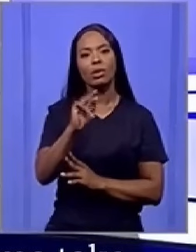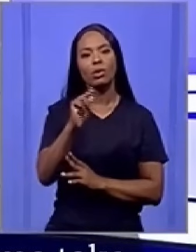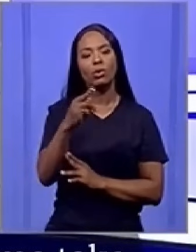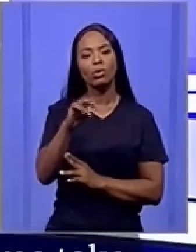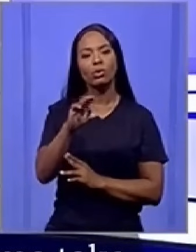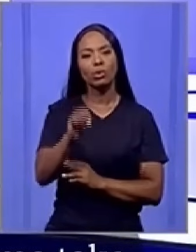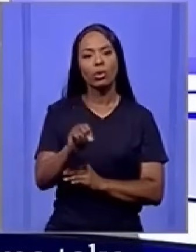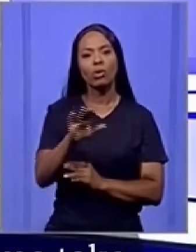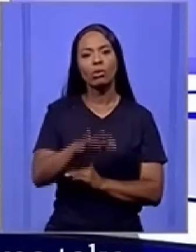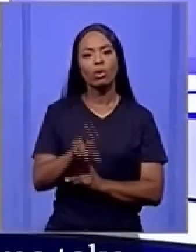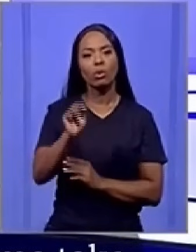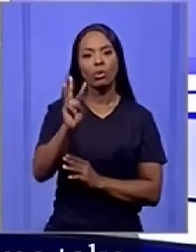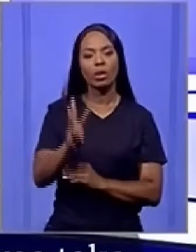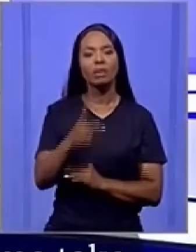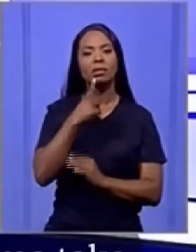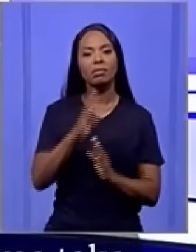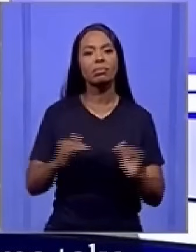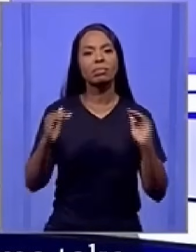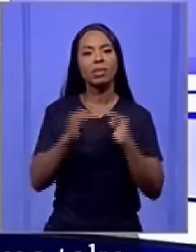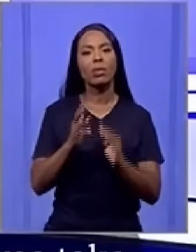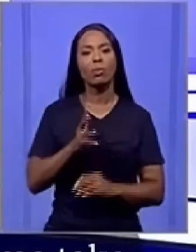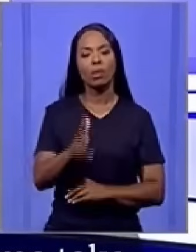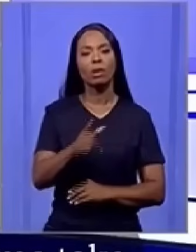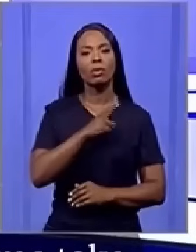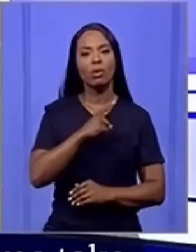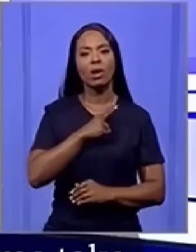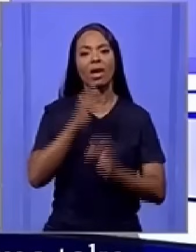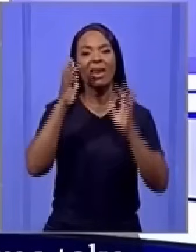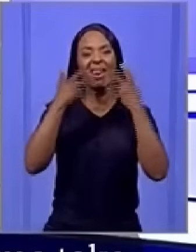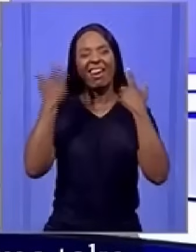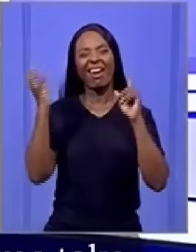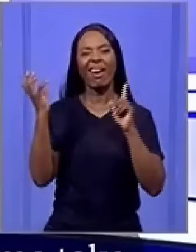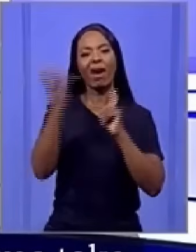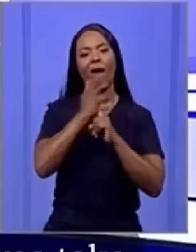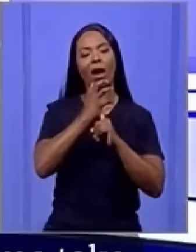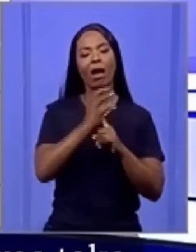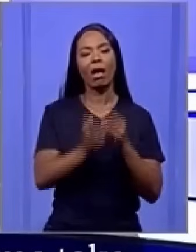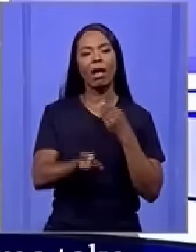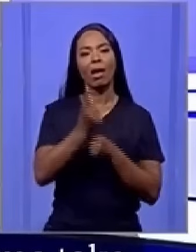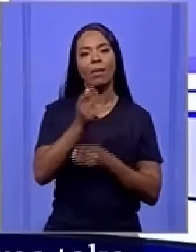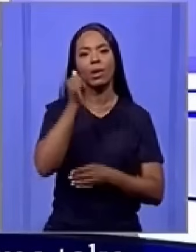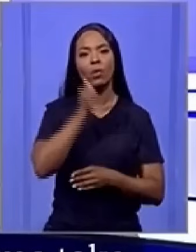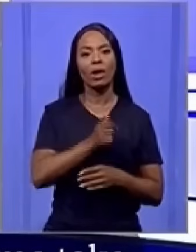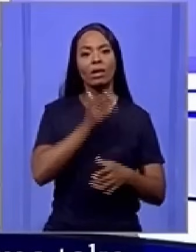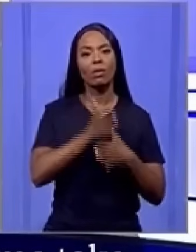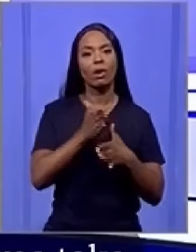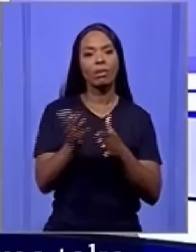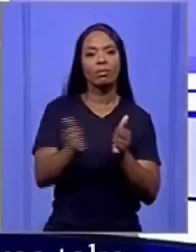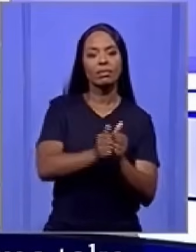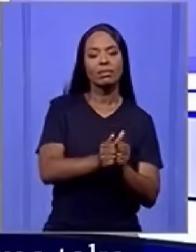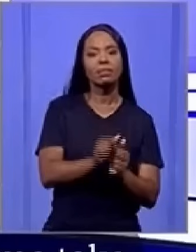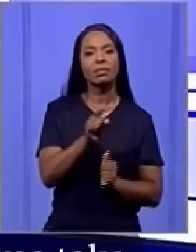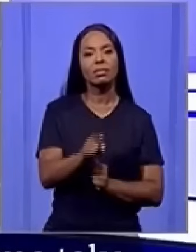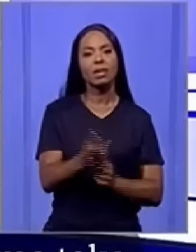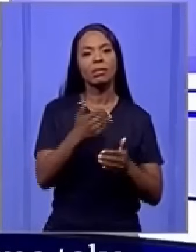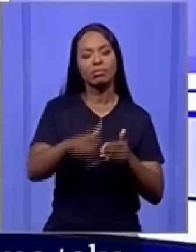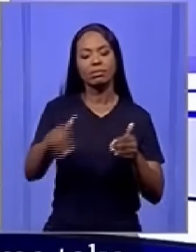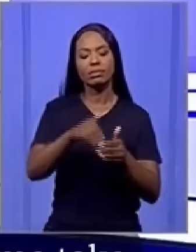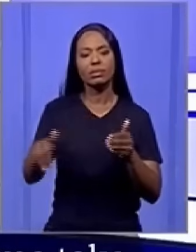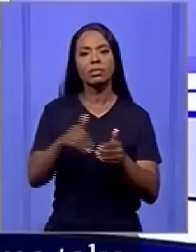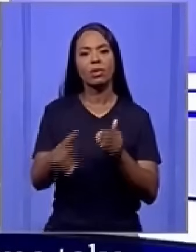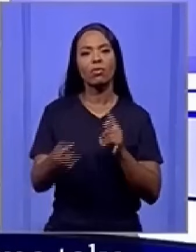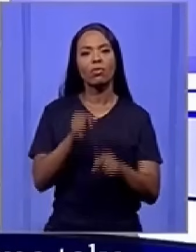o nyaka toka e phethagatšwa morago ga go hlaselwa ke tau nakong ya ge yena le bašomi mmogo ka yena ba be ba di fološa